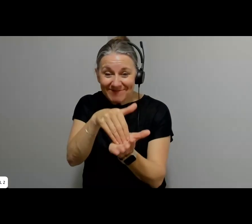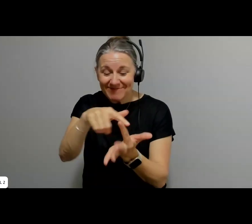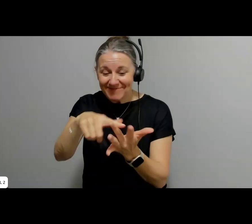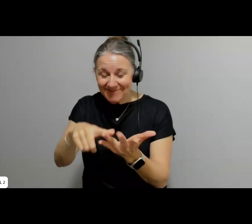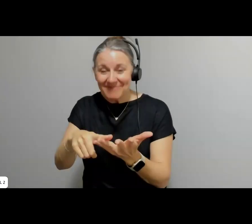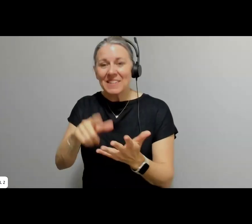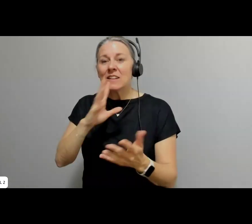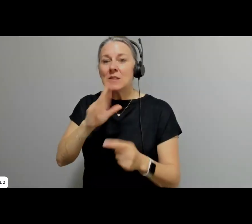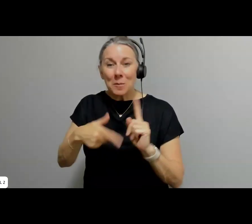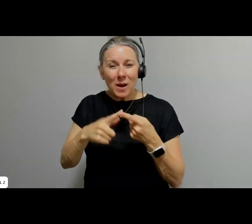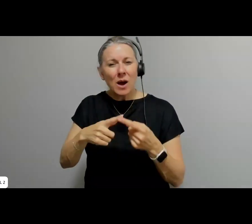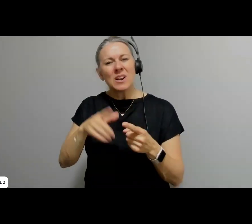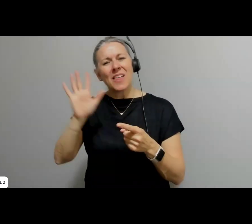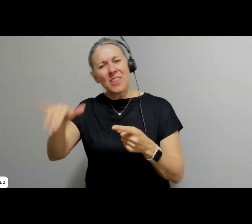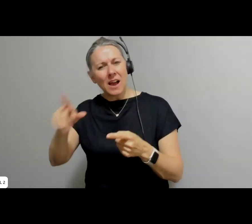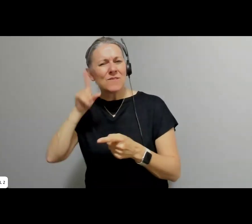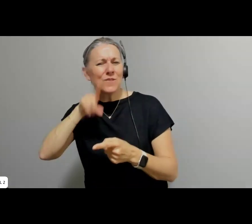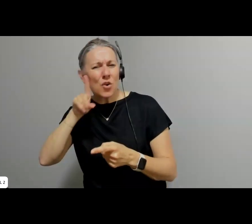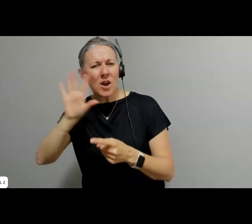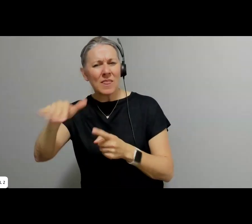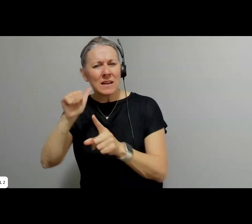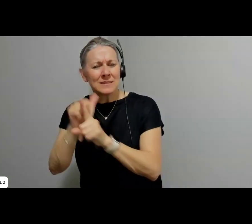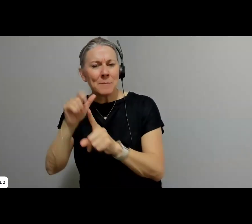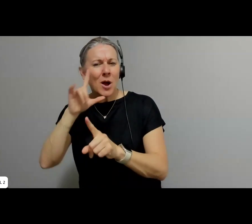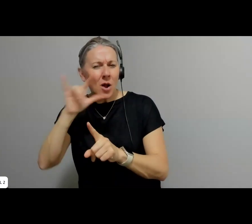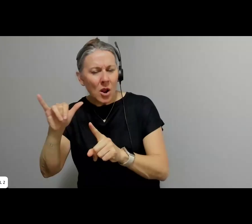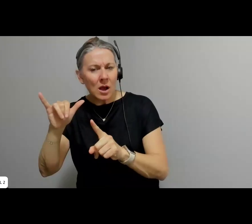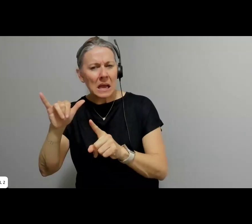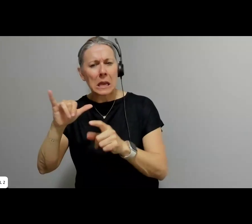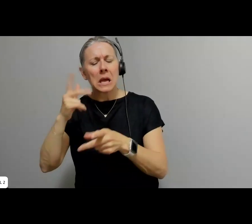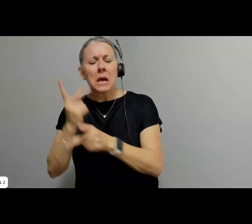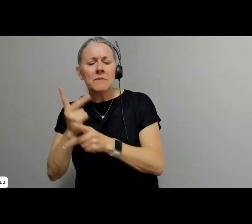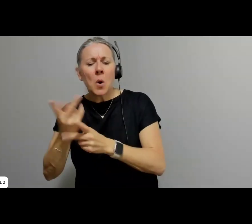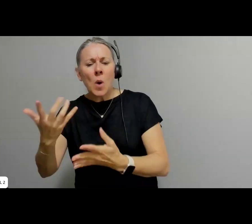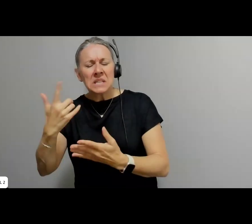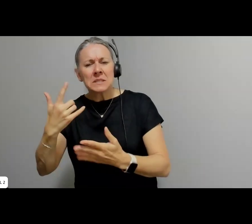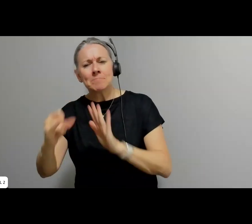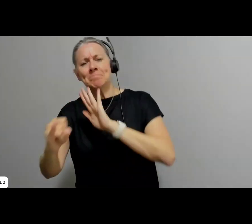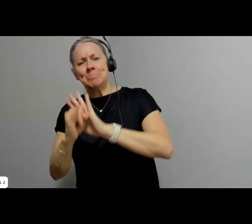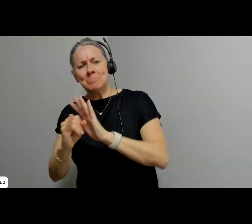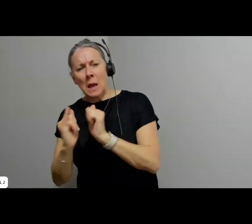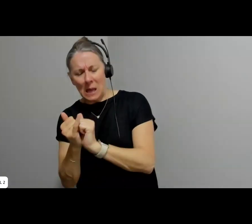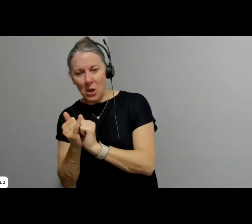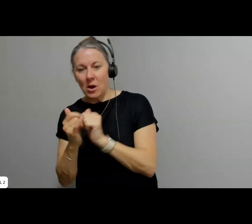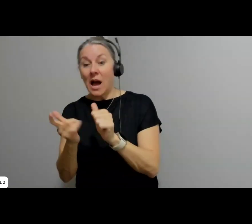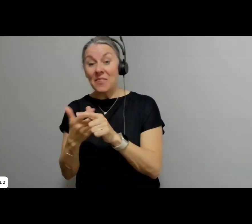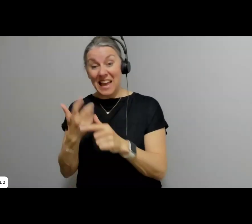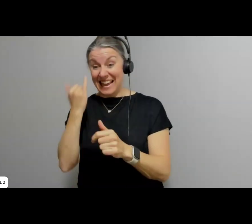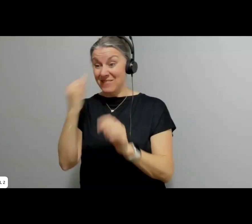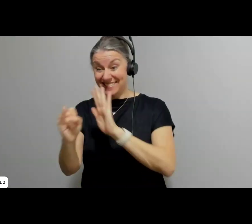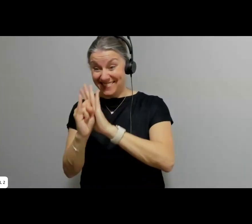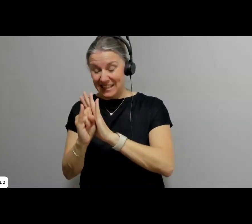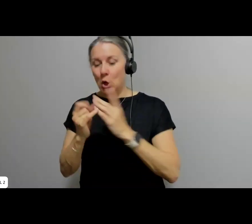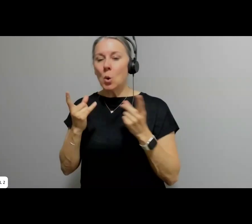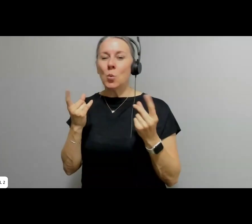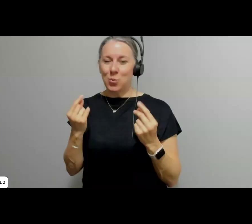seniors, what they look like, what to watch out for, and how to deal with them. So we're taking what action we can at the federal government on